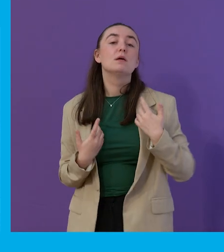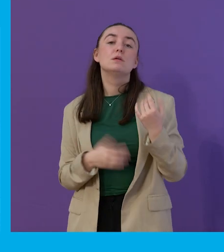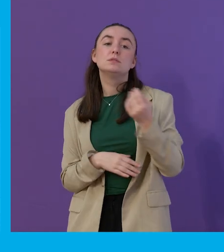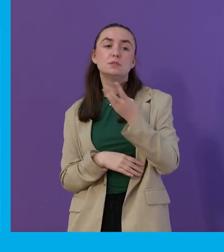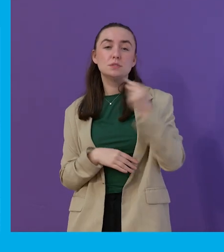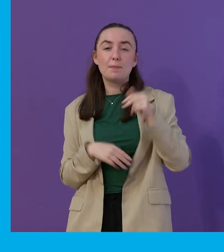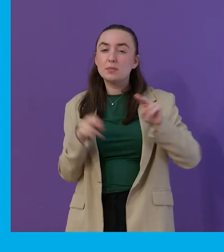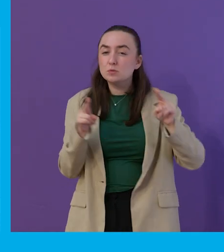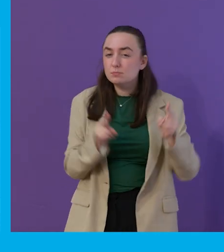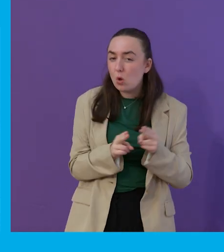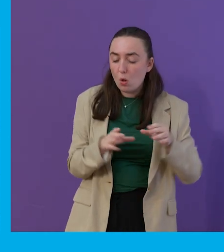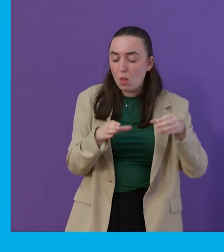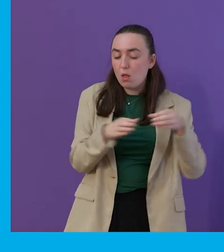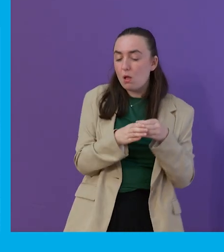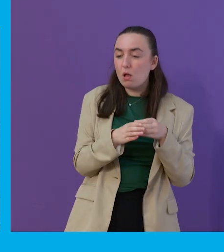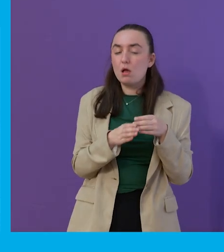scale